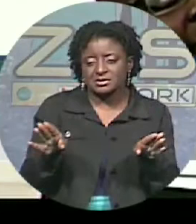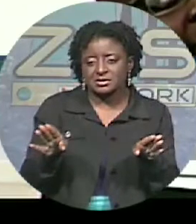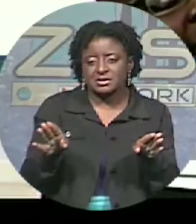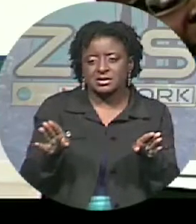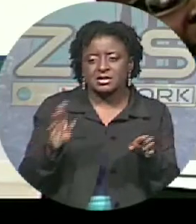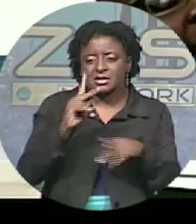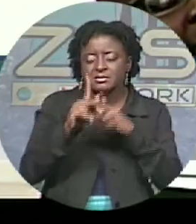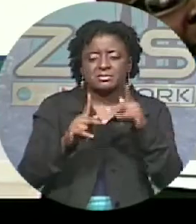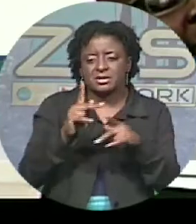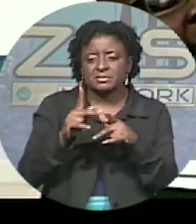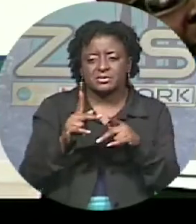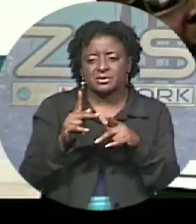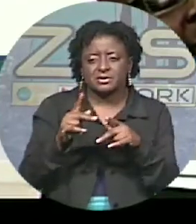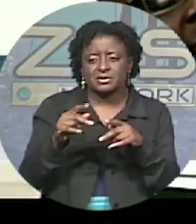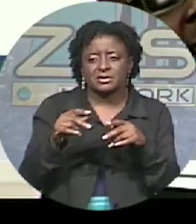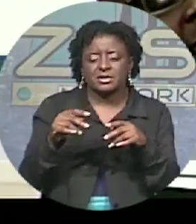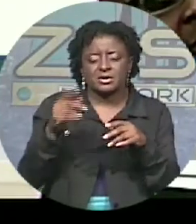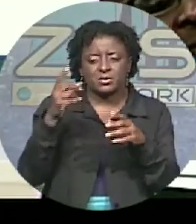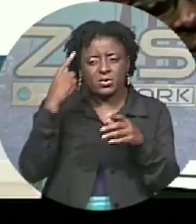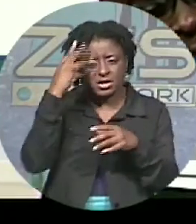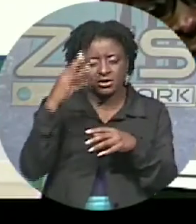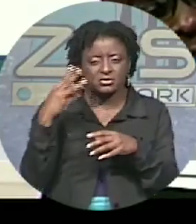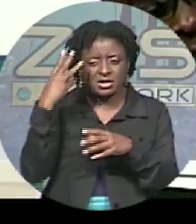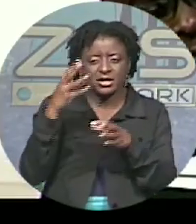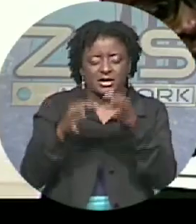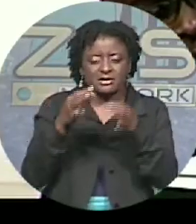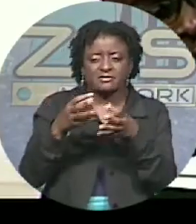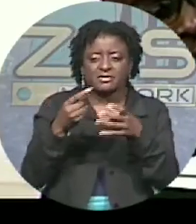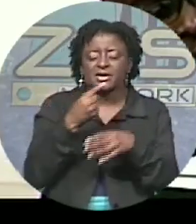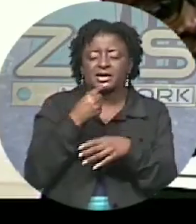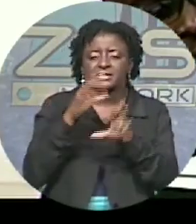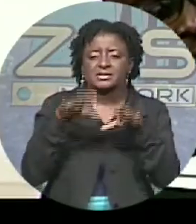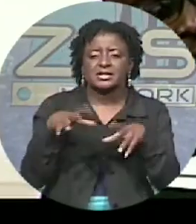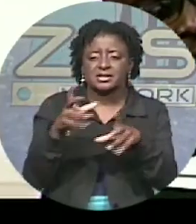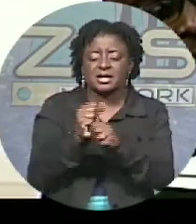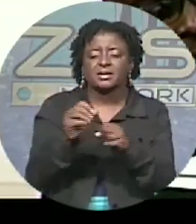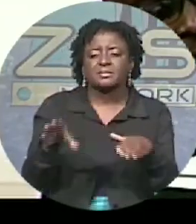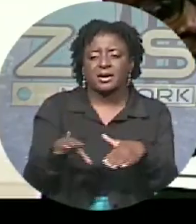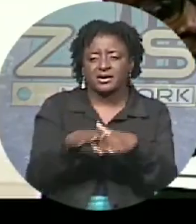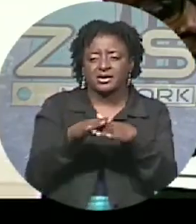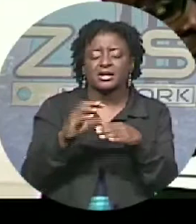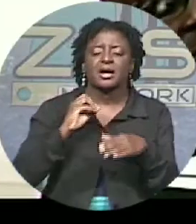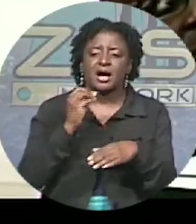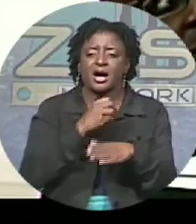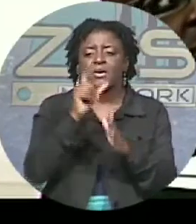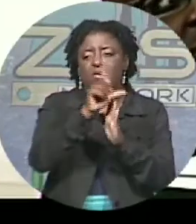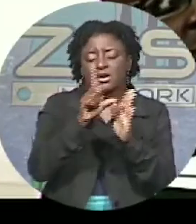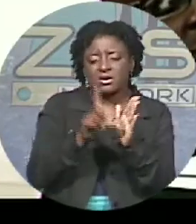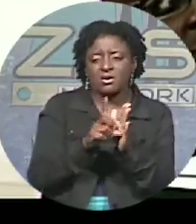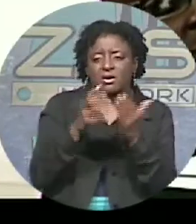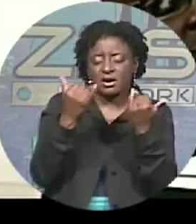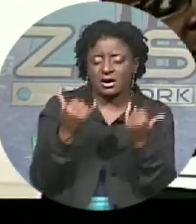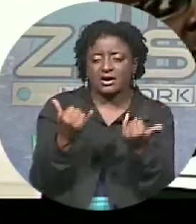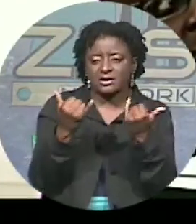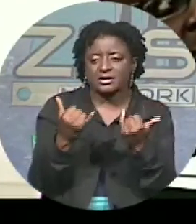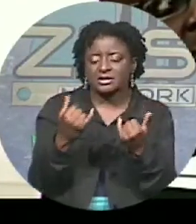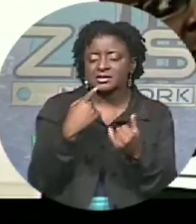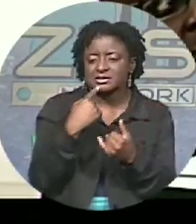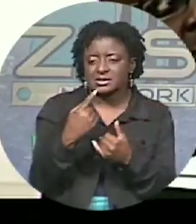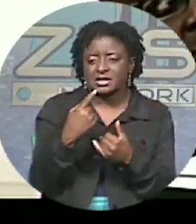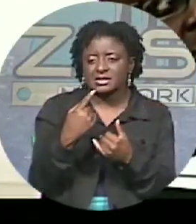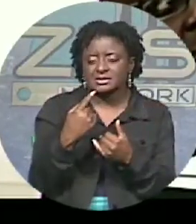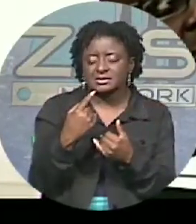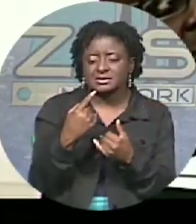coming from? Our law, as it presently stands, states quite clearly